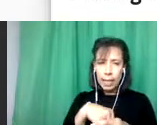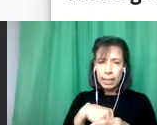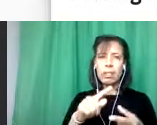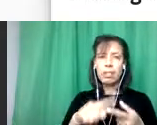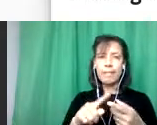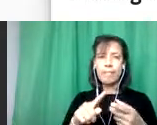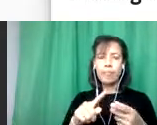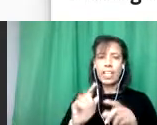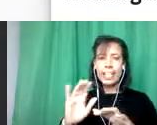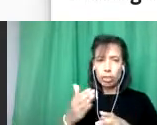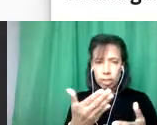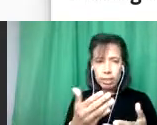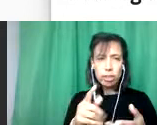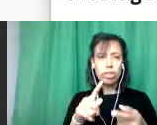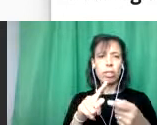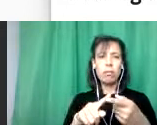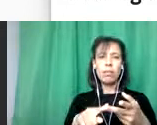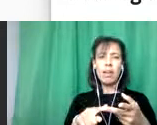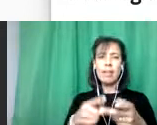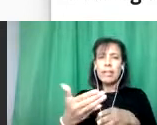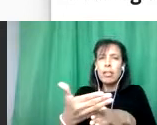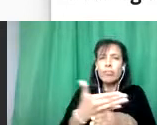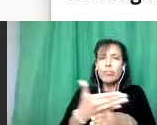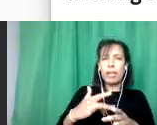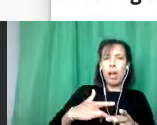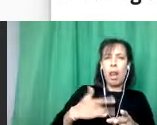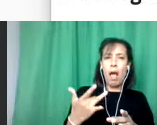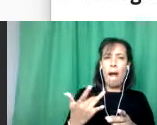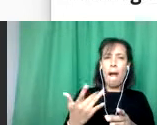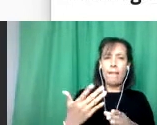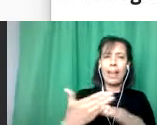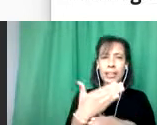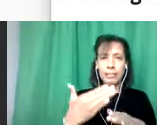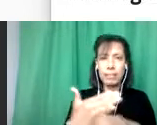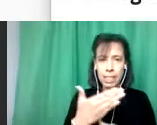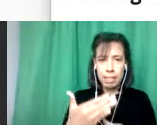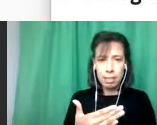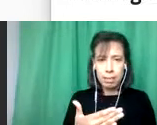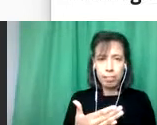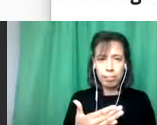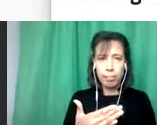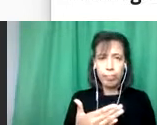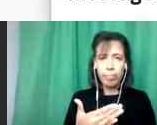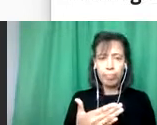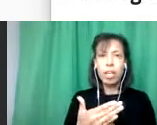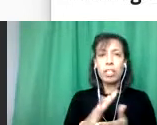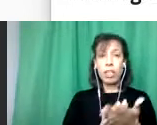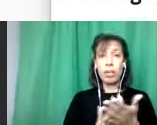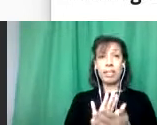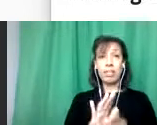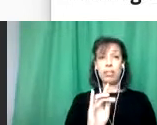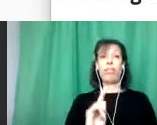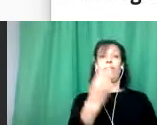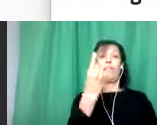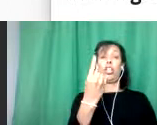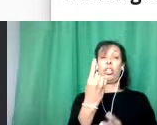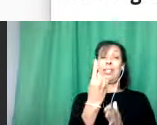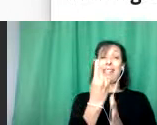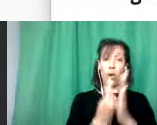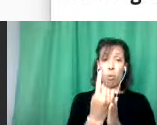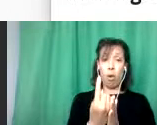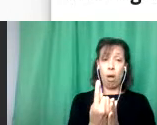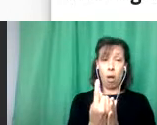pre-live session activities. These are the things that I'm asking you to do for the first hour that's timetabled. These are